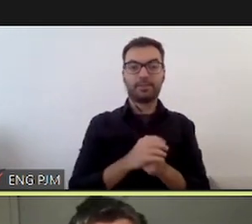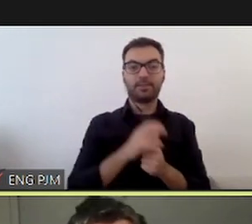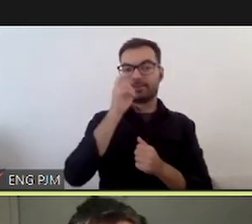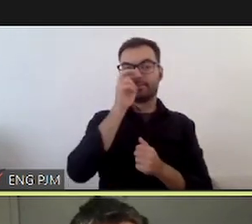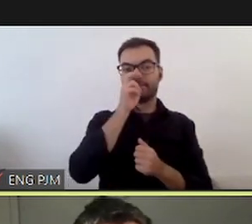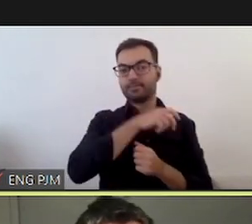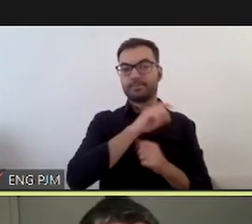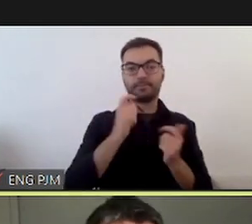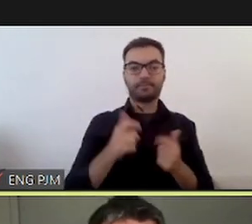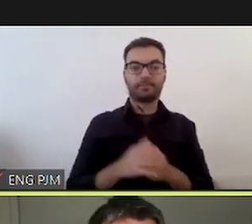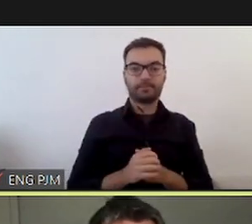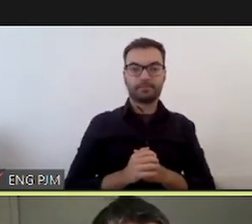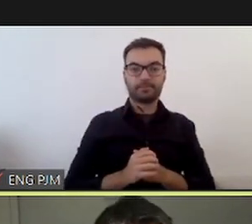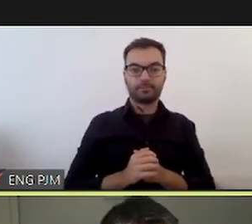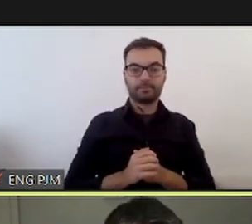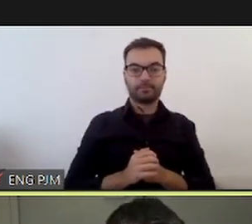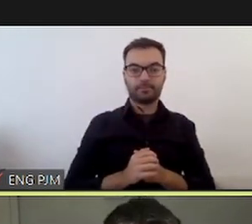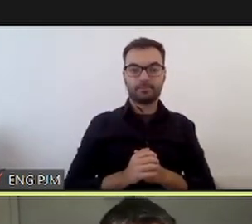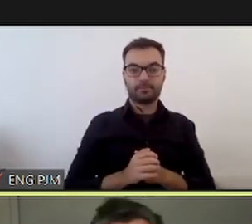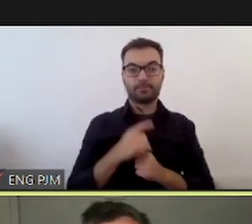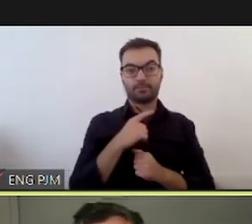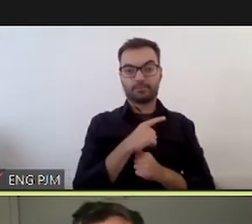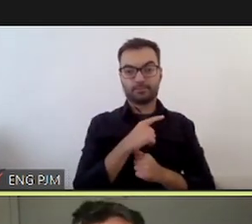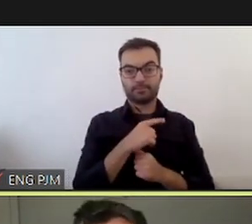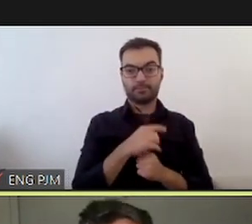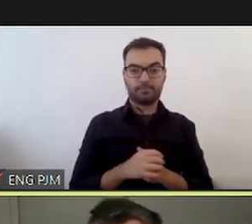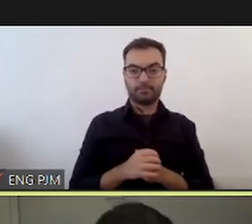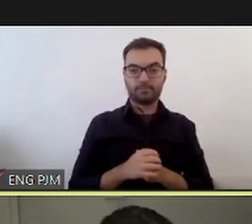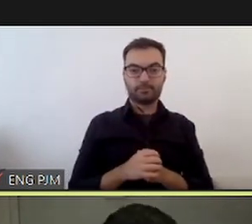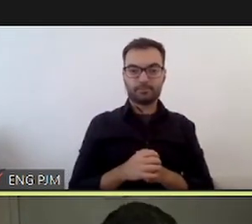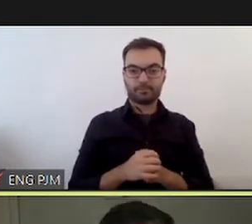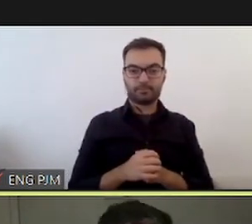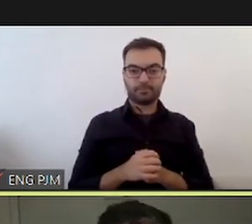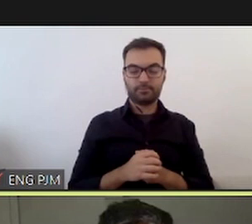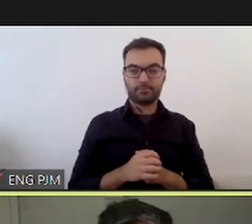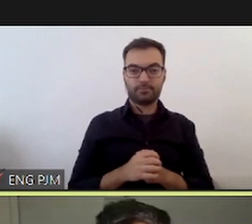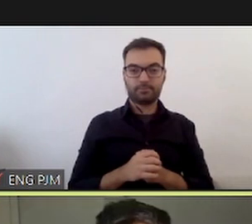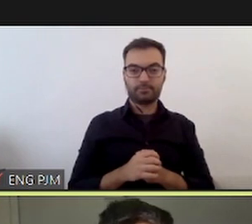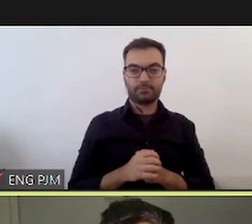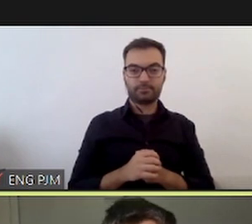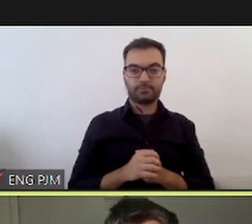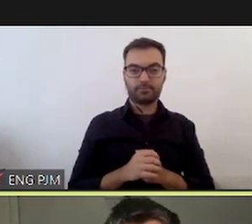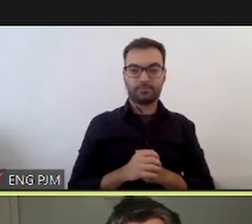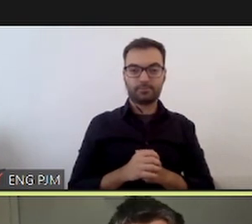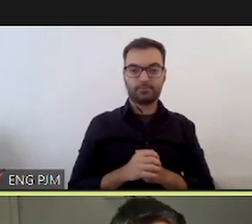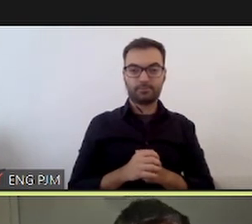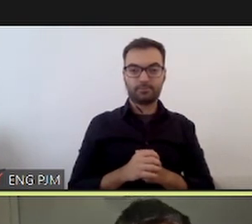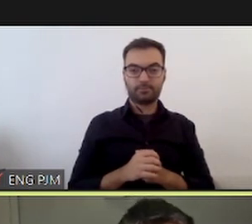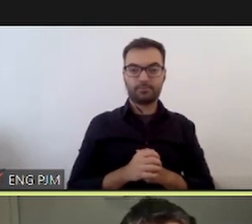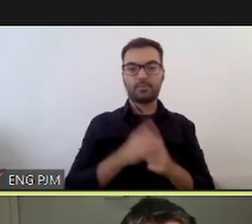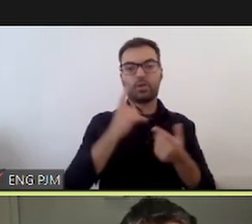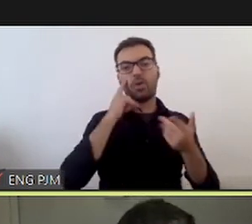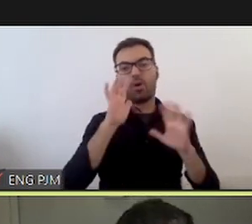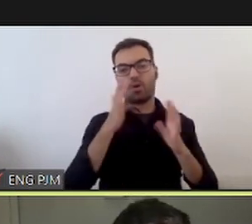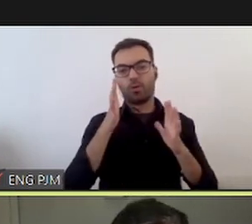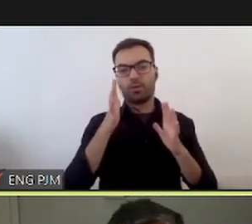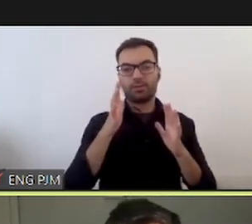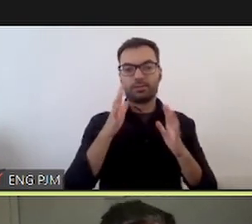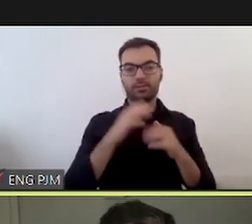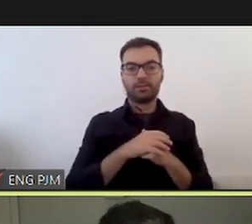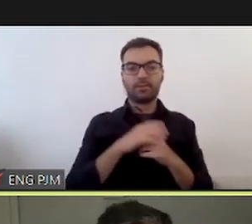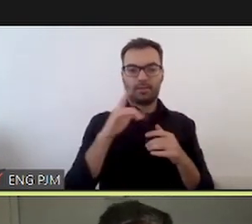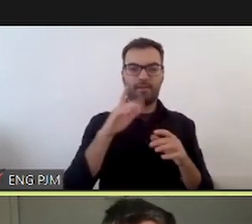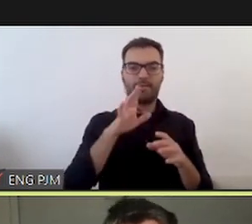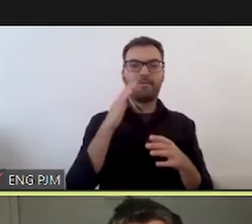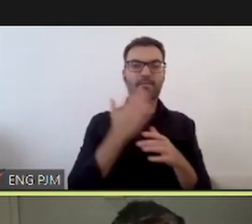interesting report, Click Away Pound, which stated that approximately companies in